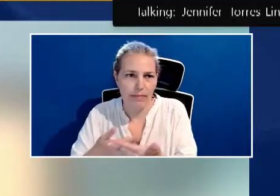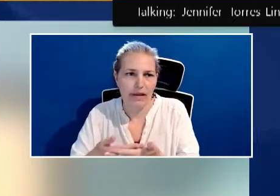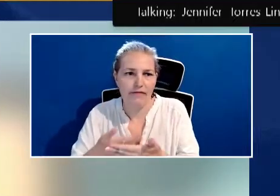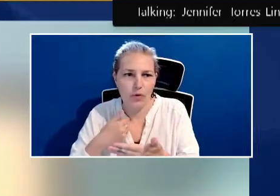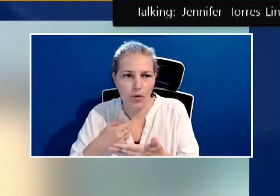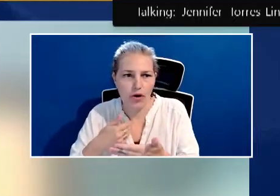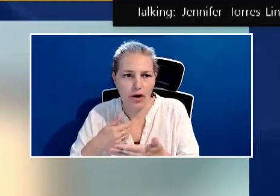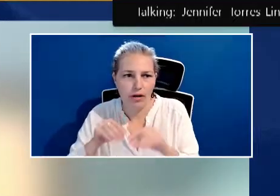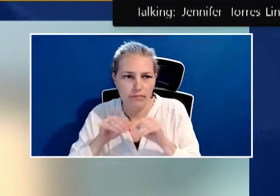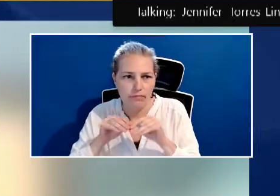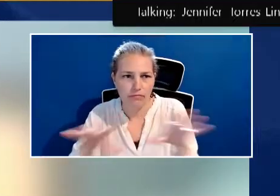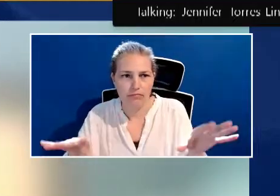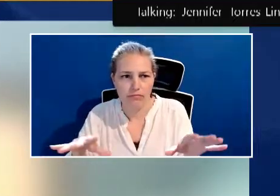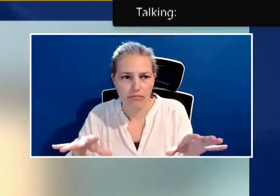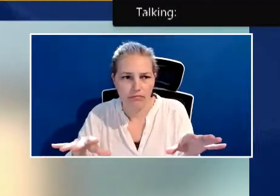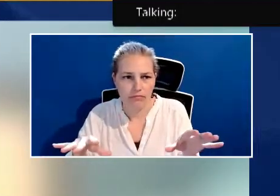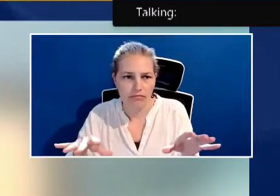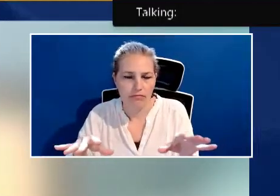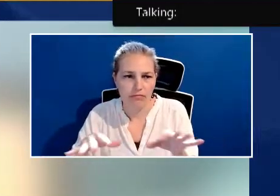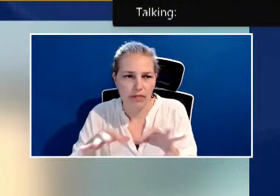water agency.